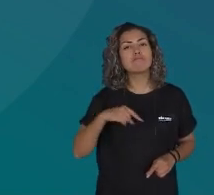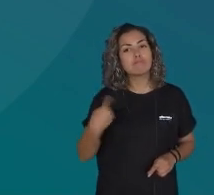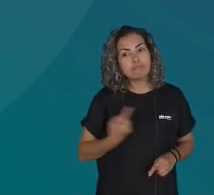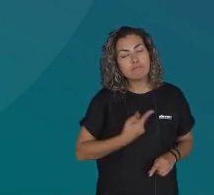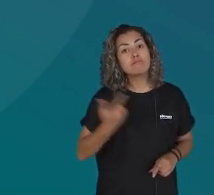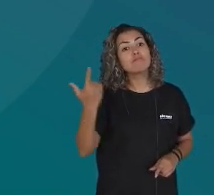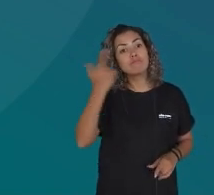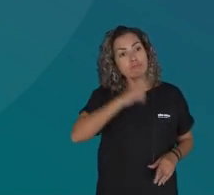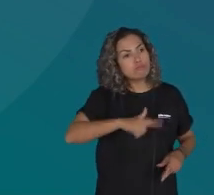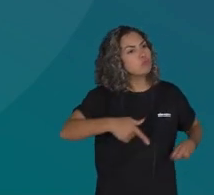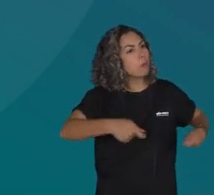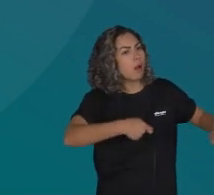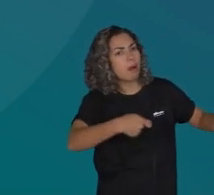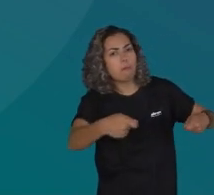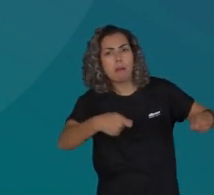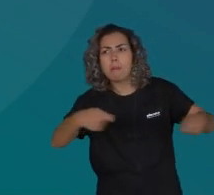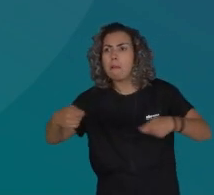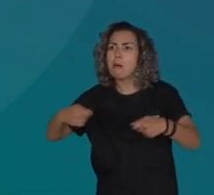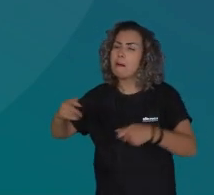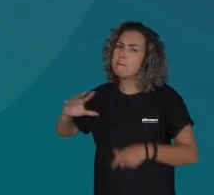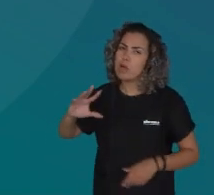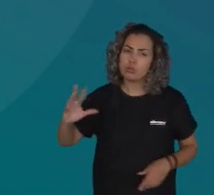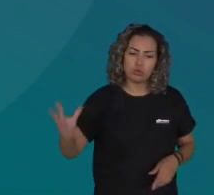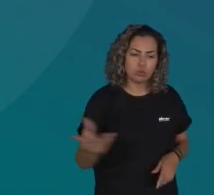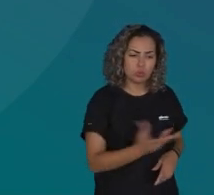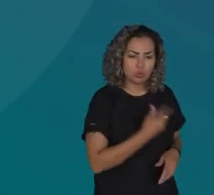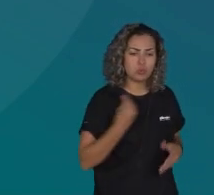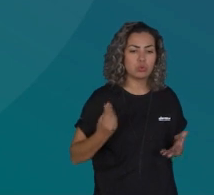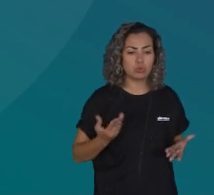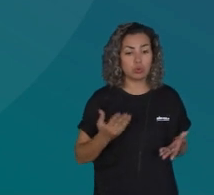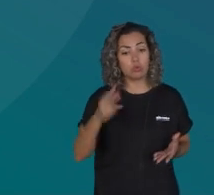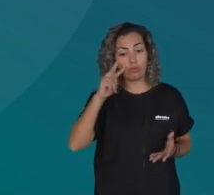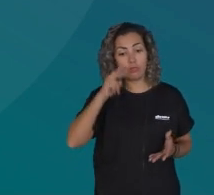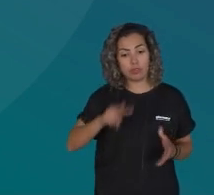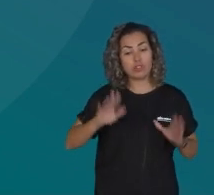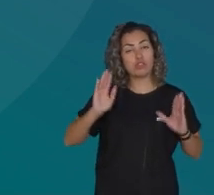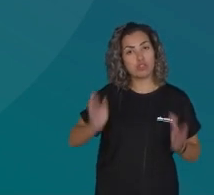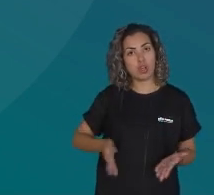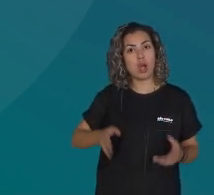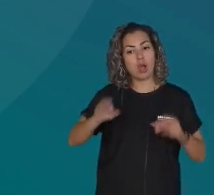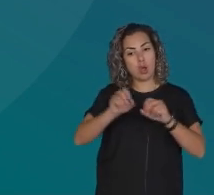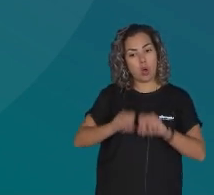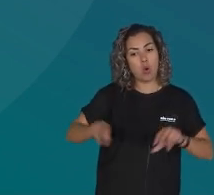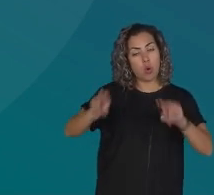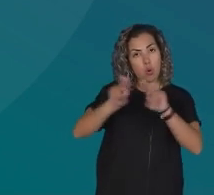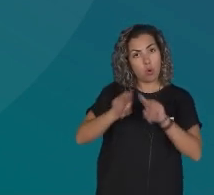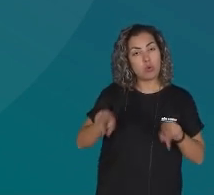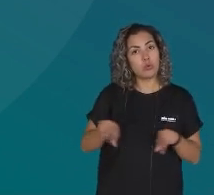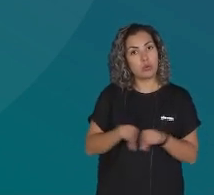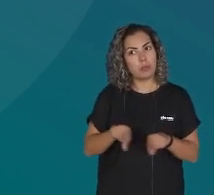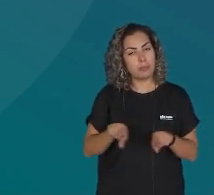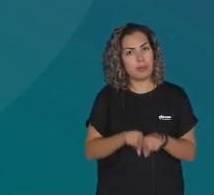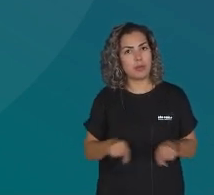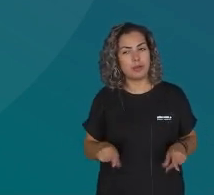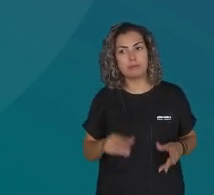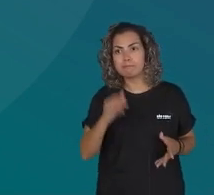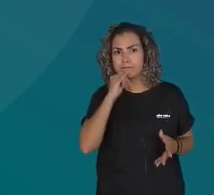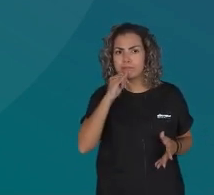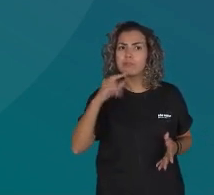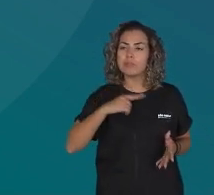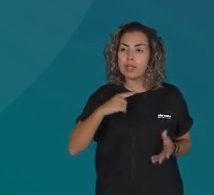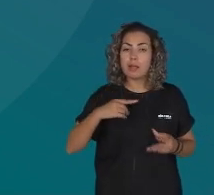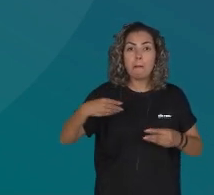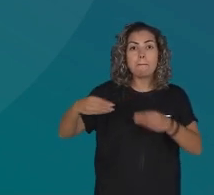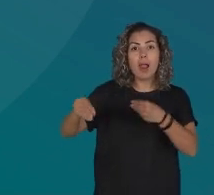United Nations within the context of the United Nations. And if we mention now the Plastics Treaty as well, here we collectively